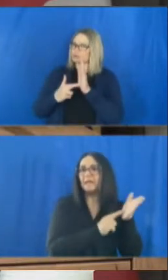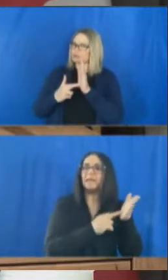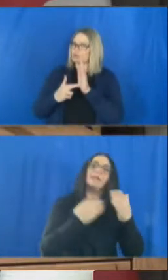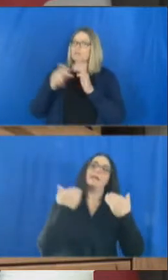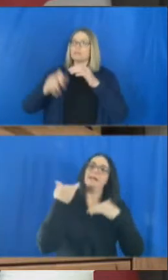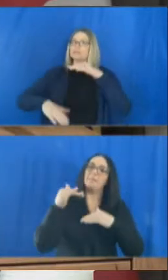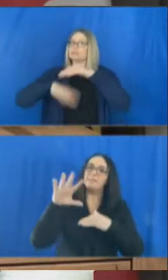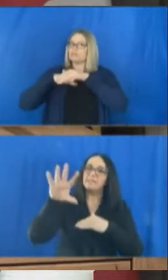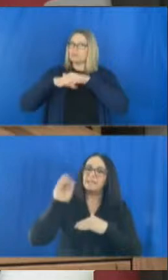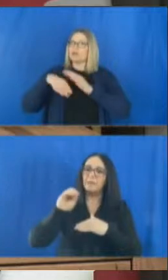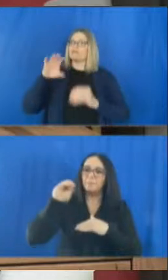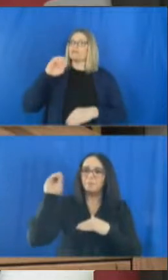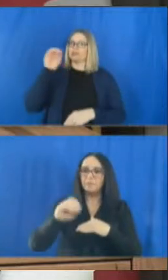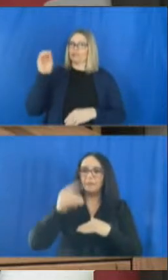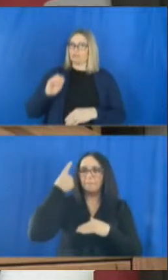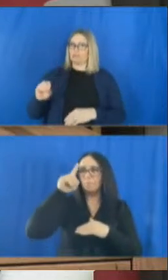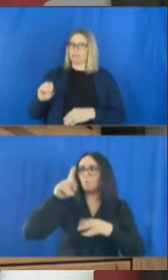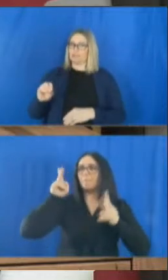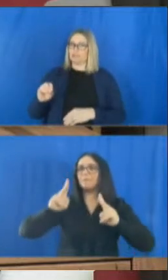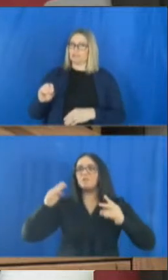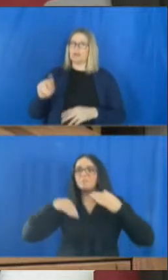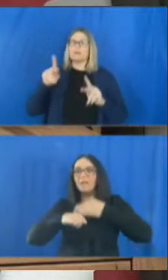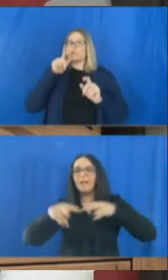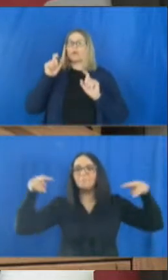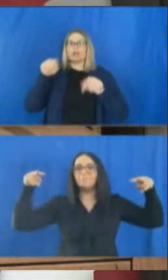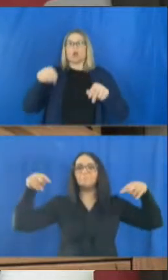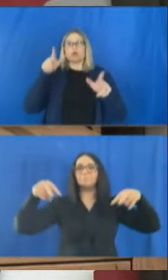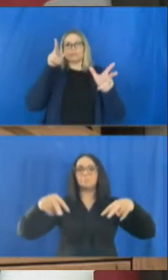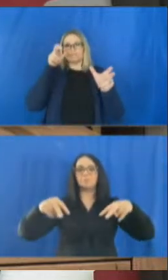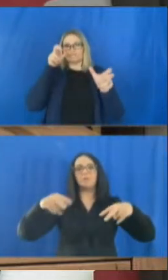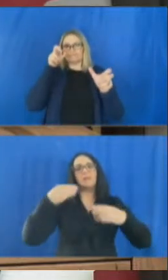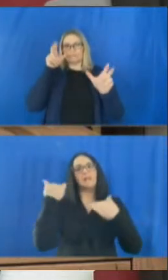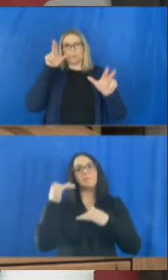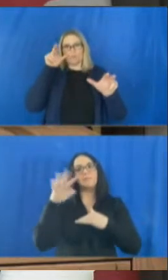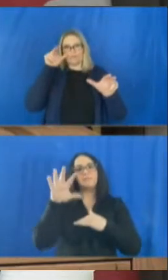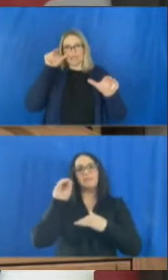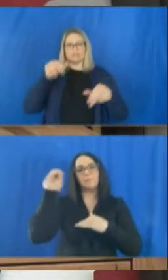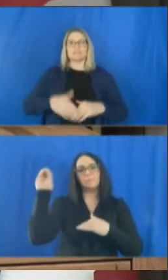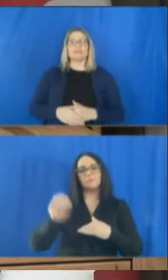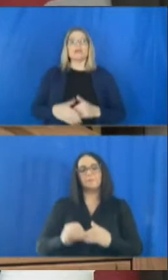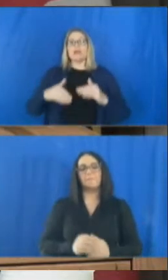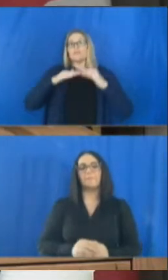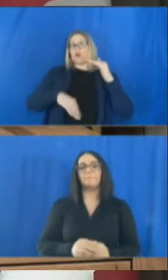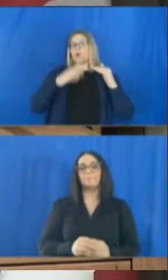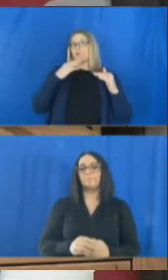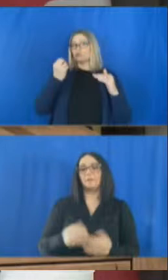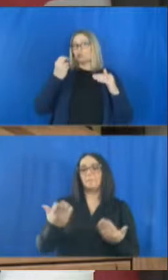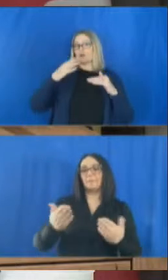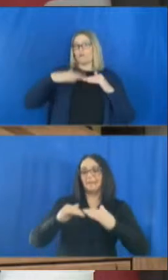both doses of vaccines, while those under are just starting to receive their second dose now.